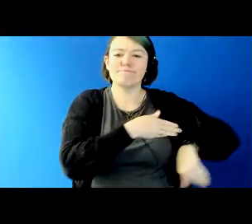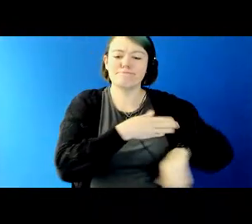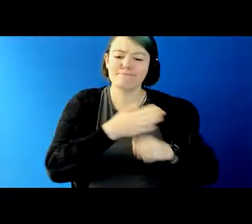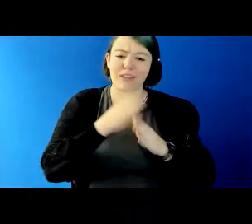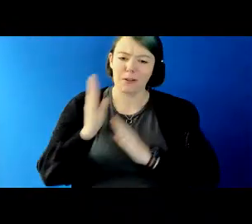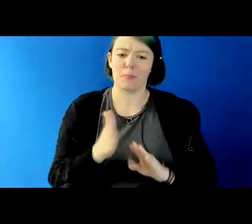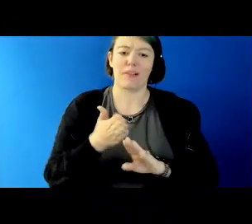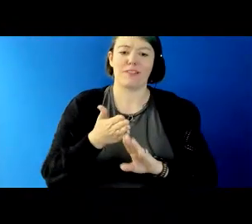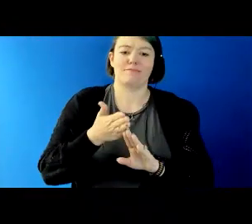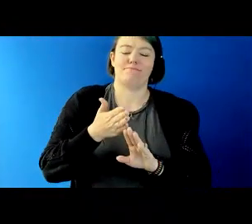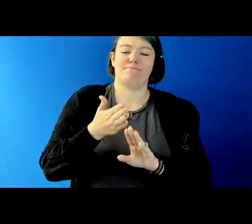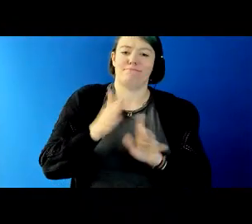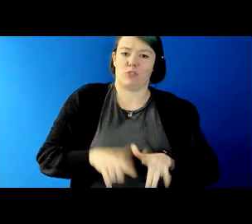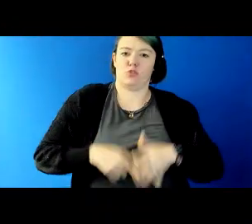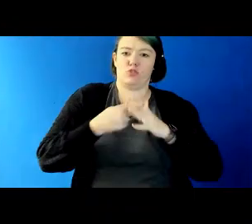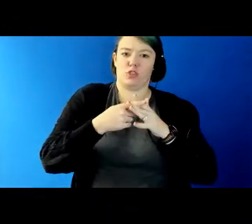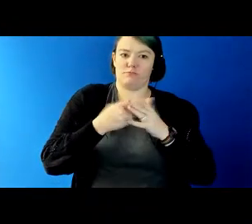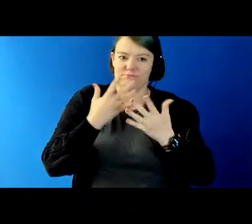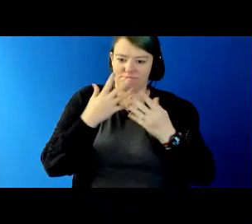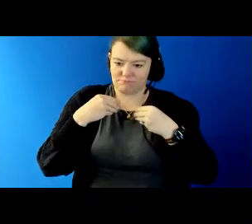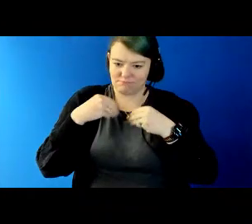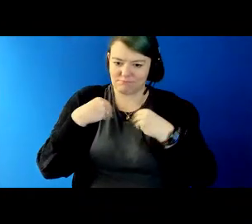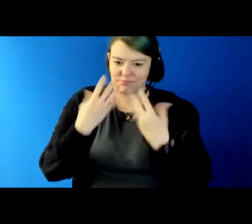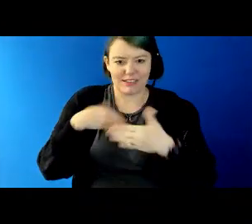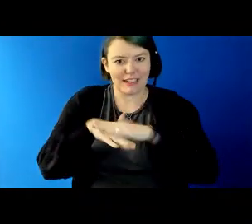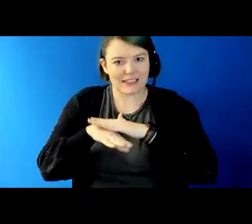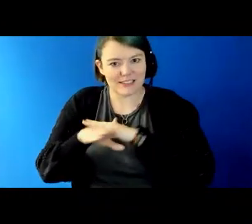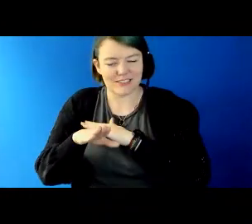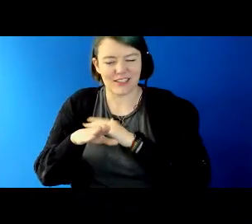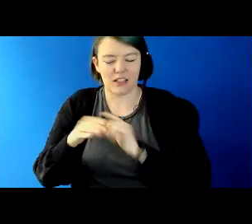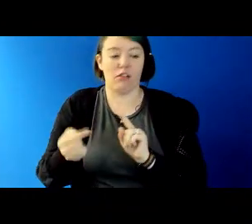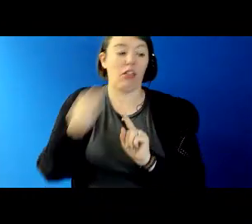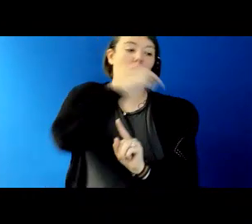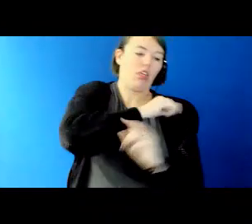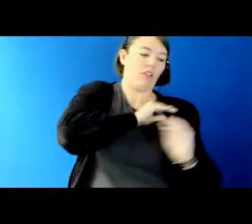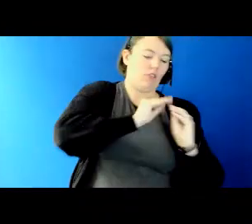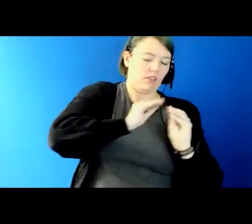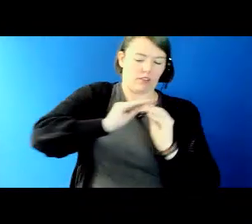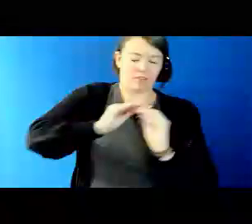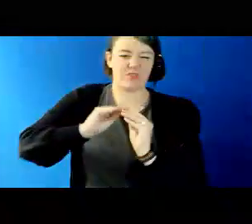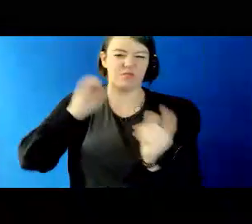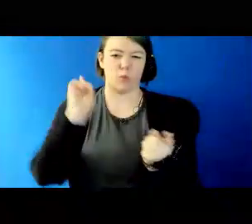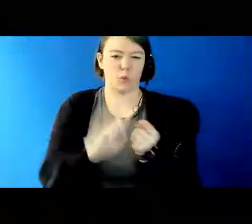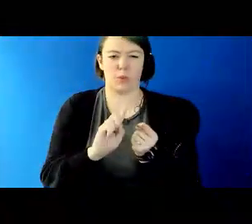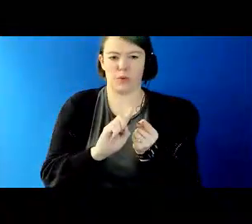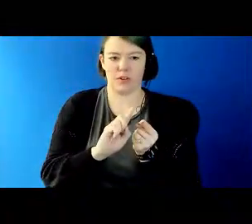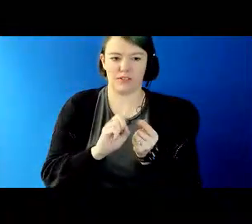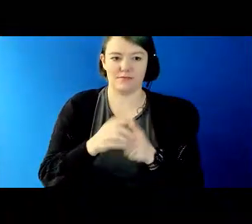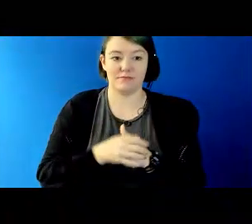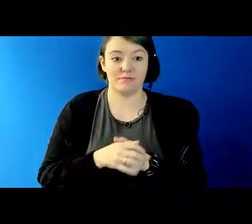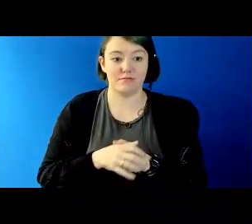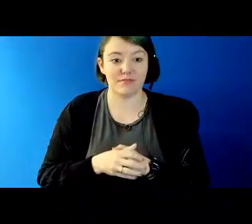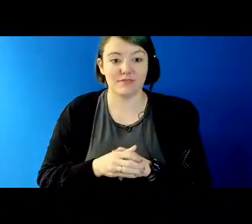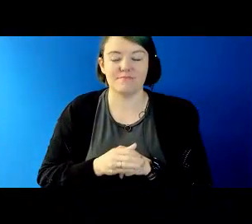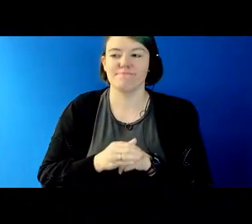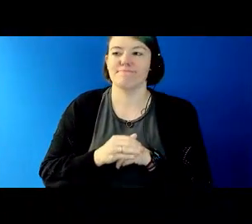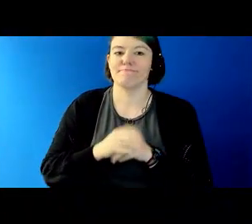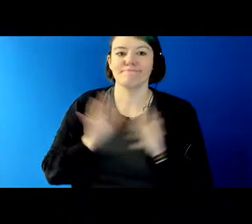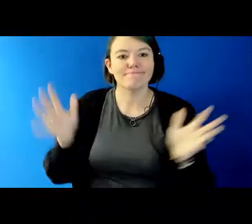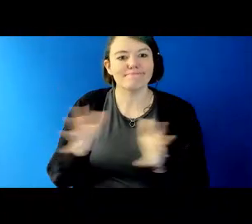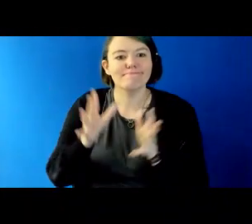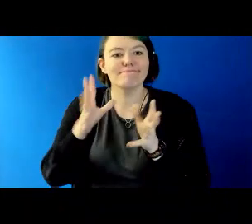employee satisfaction, and strengthens brand loyalty. So when everyone can participate fully, everyone benefits.